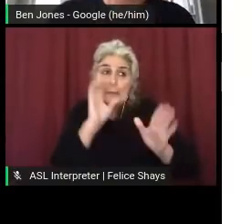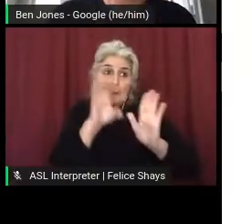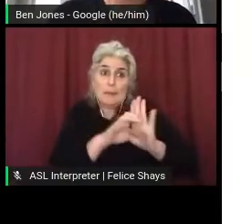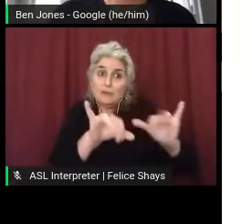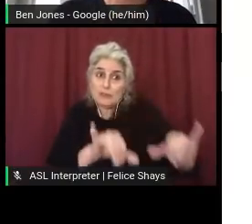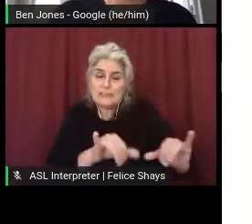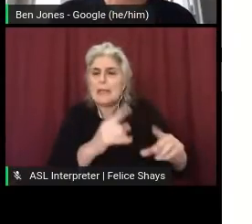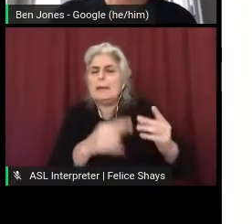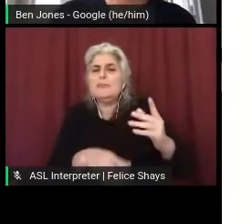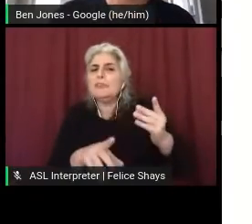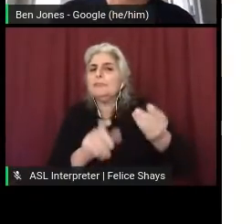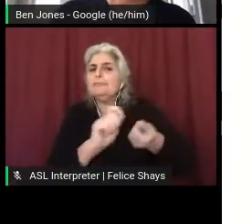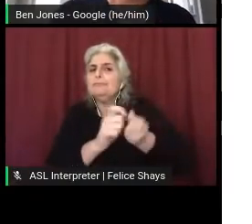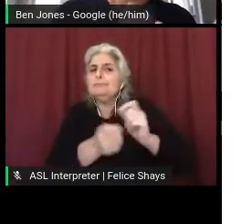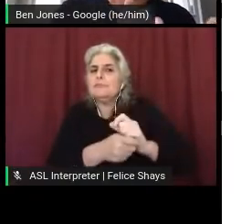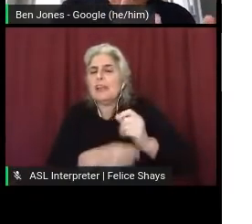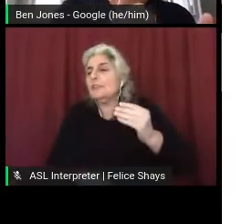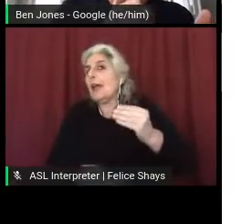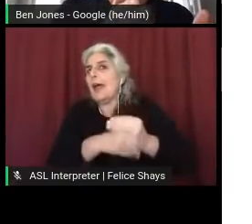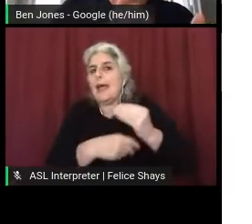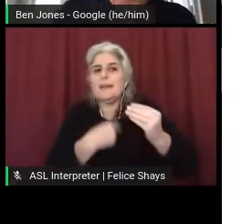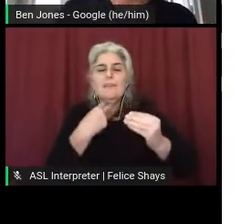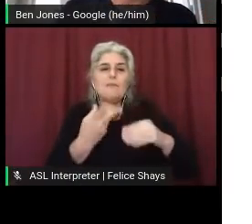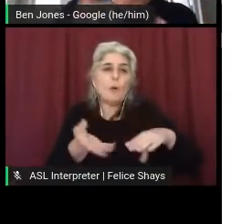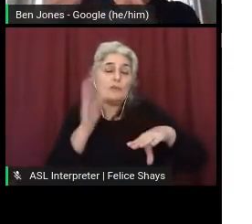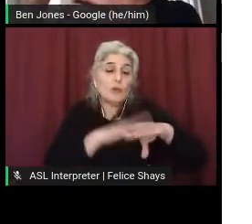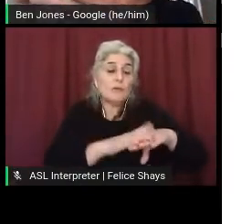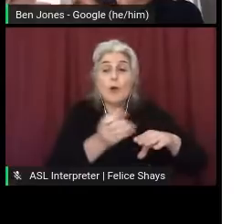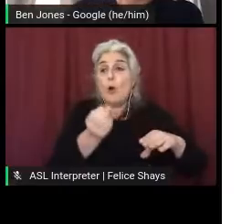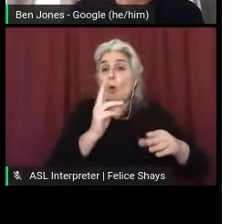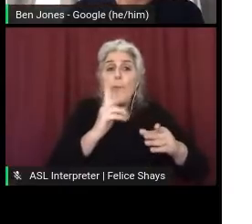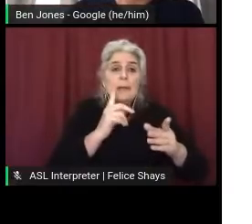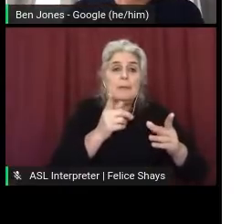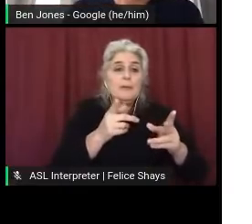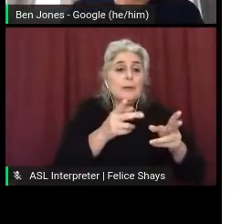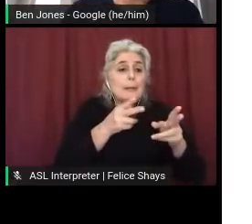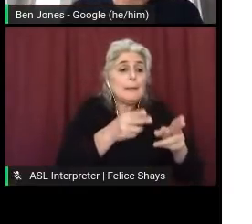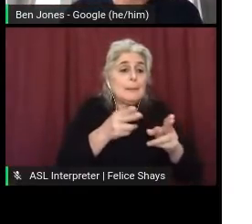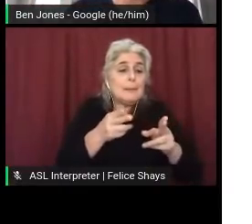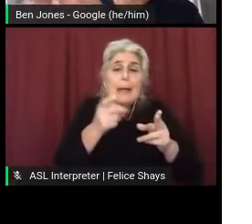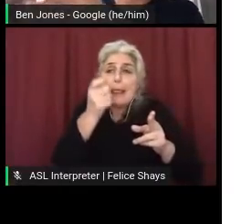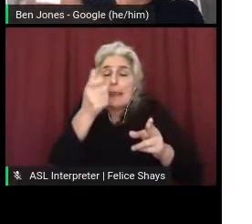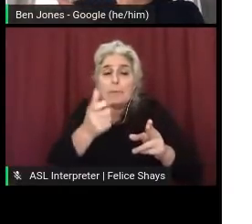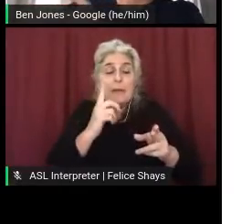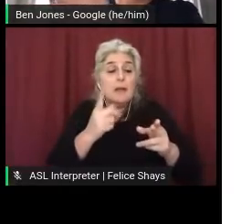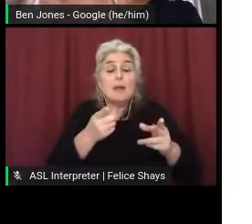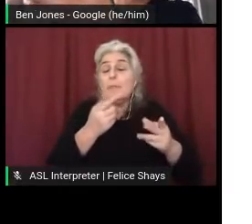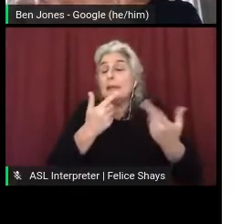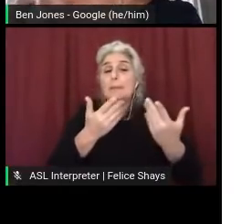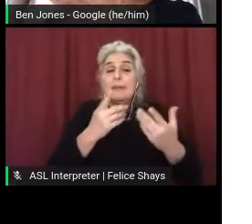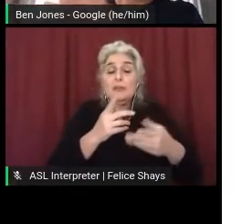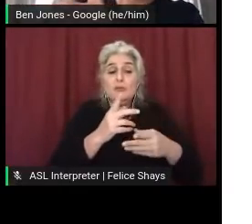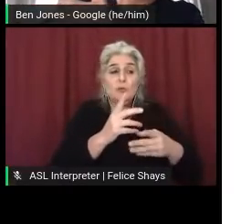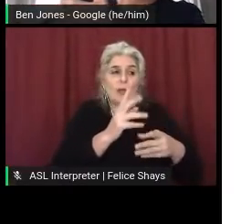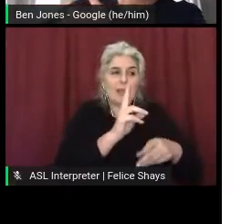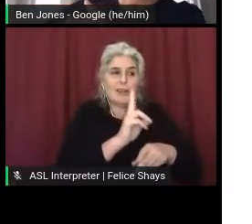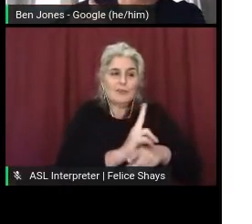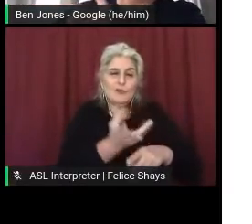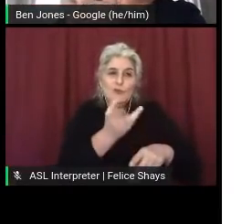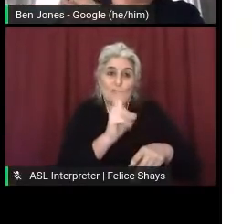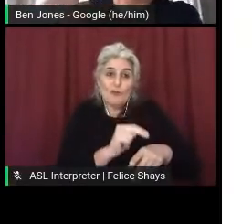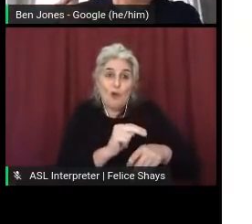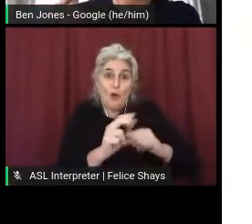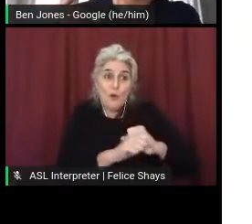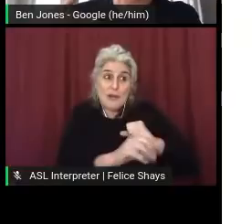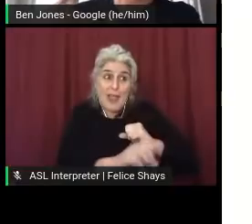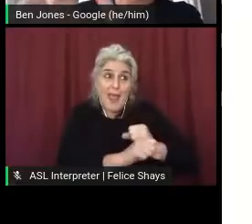can communicate in a different way. You can do a small edits. You can do creative reuse or remix, especially of